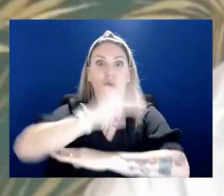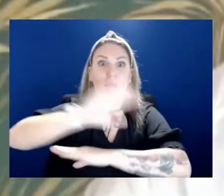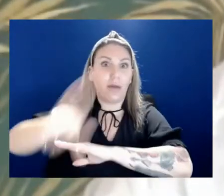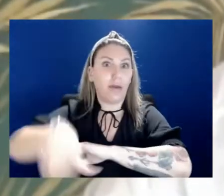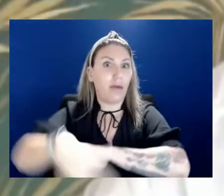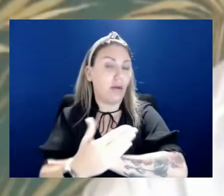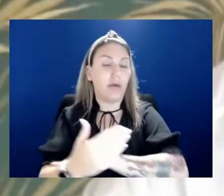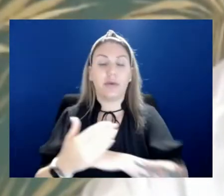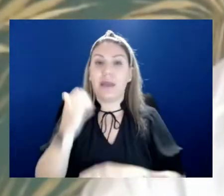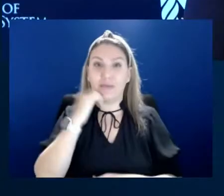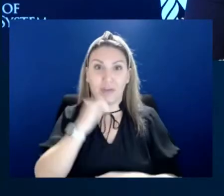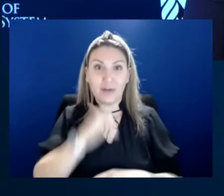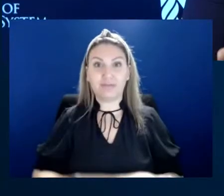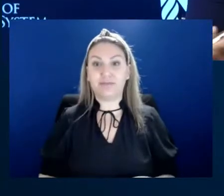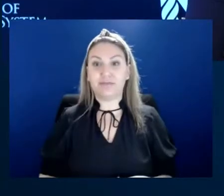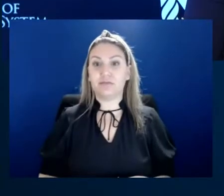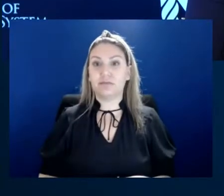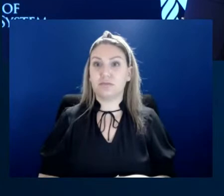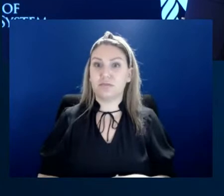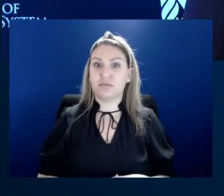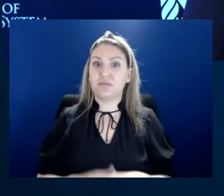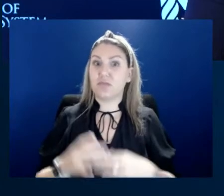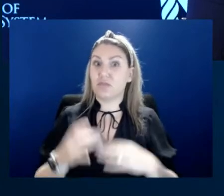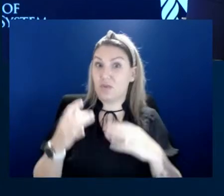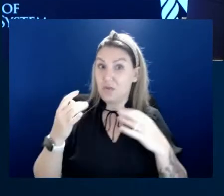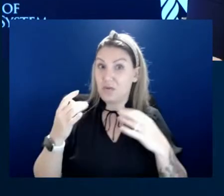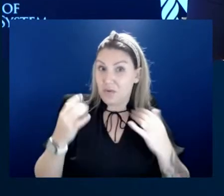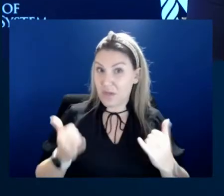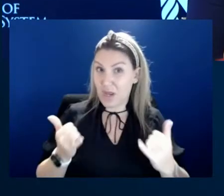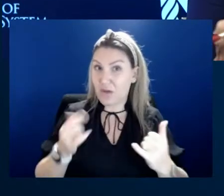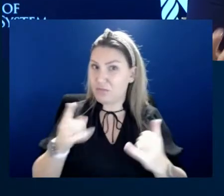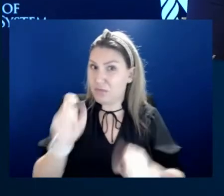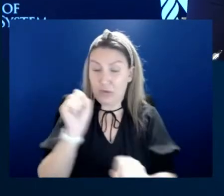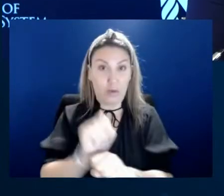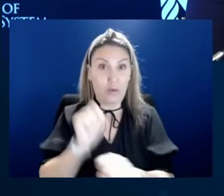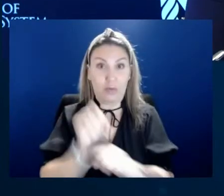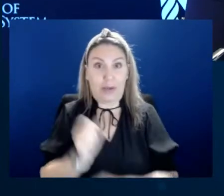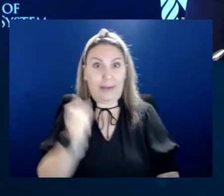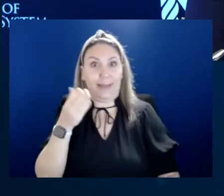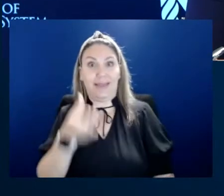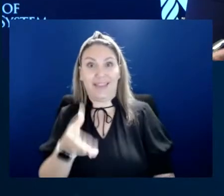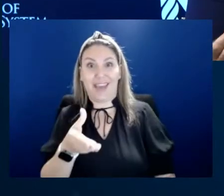to, the front line now is where you are. It's moving.